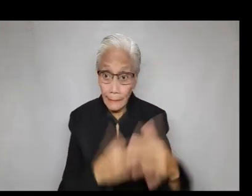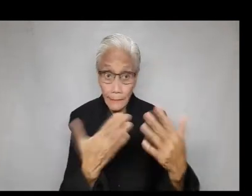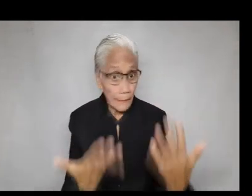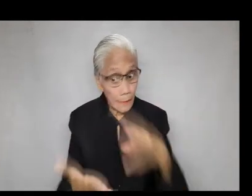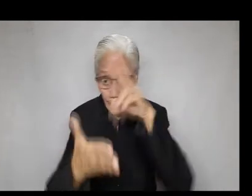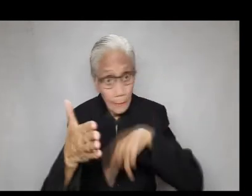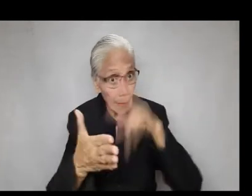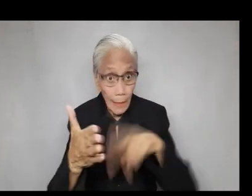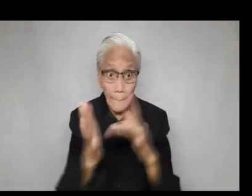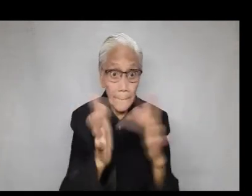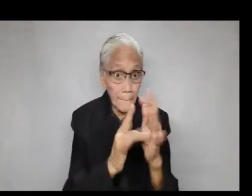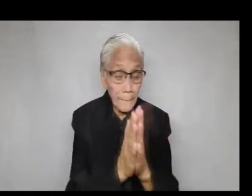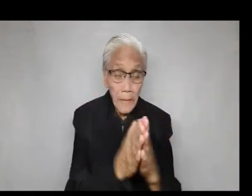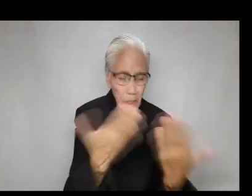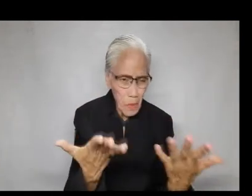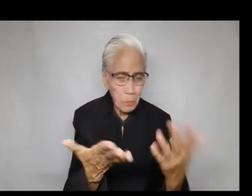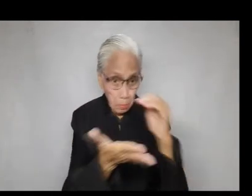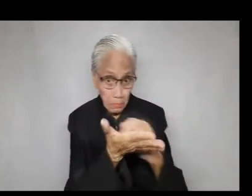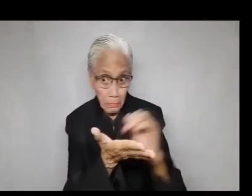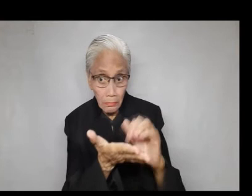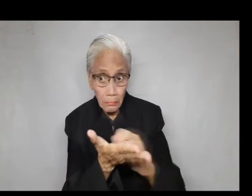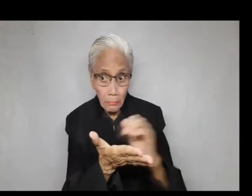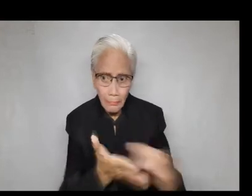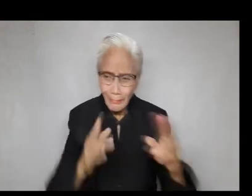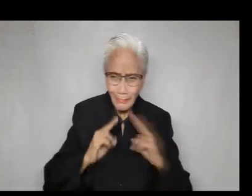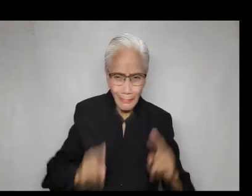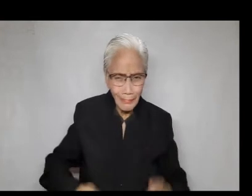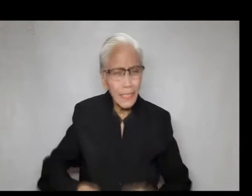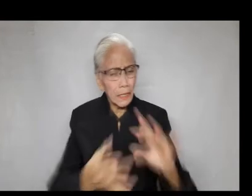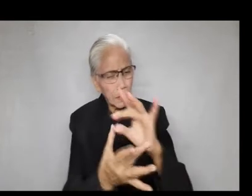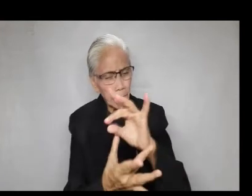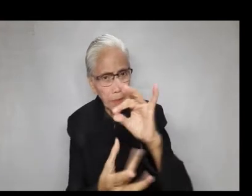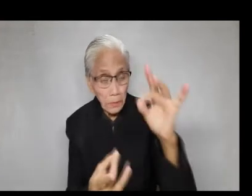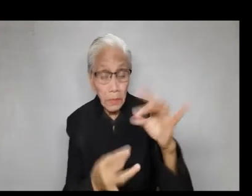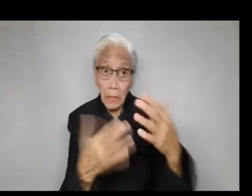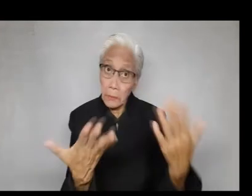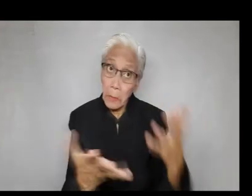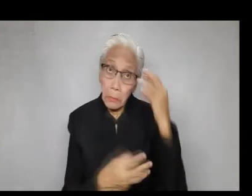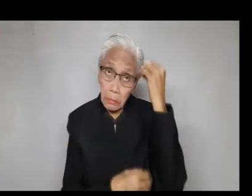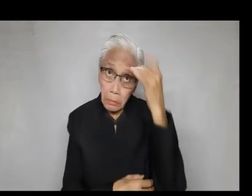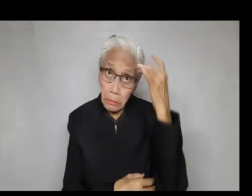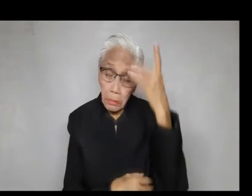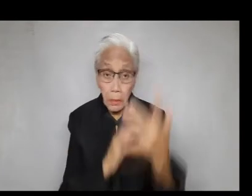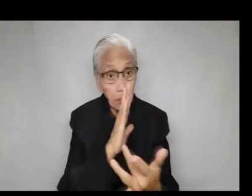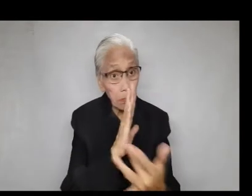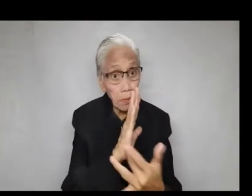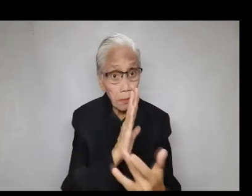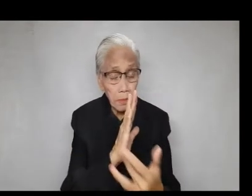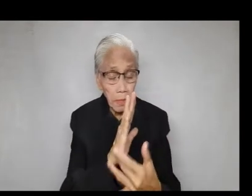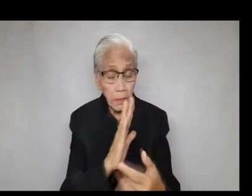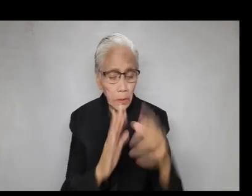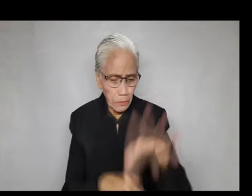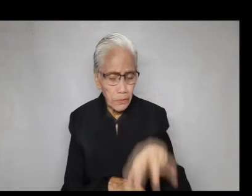quoting the Blessed Mother but never really reading the Bible. Do you practice and live a human-driven spirituality